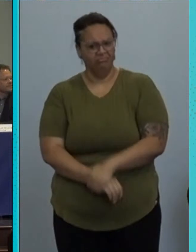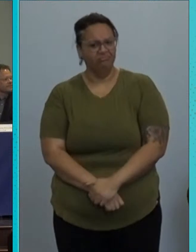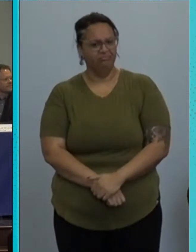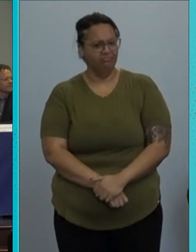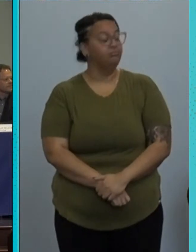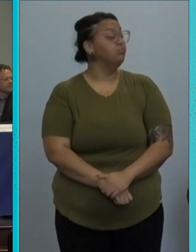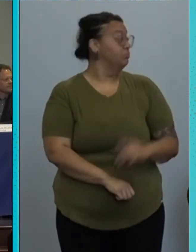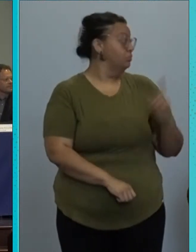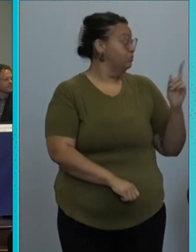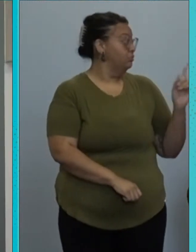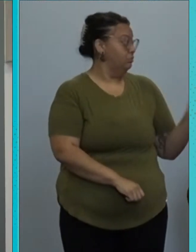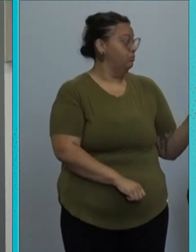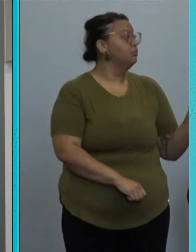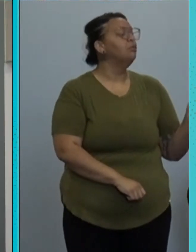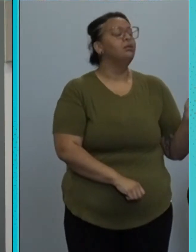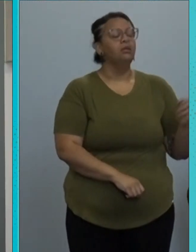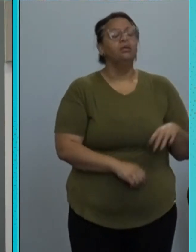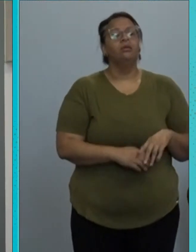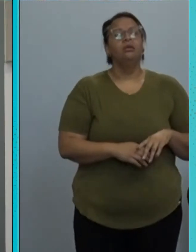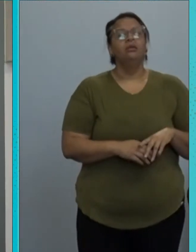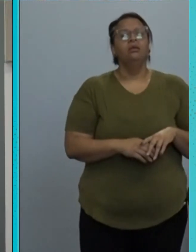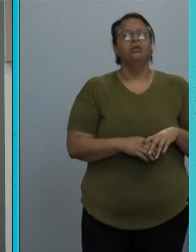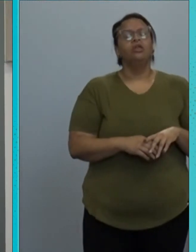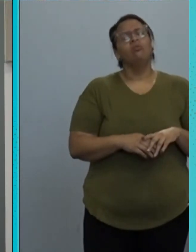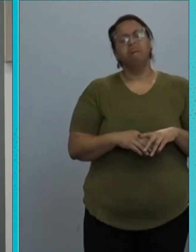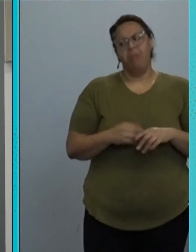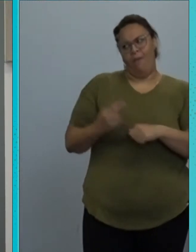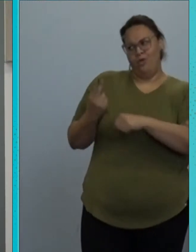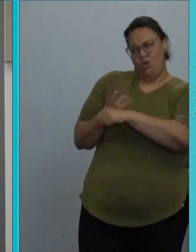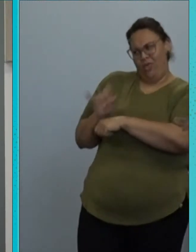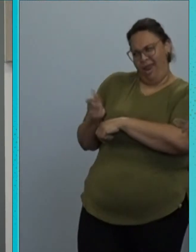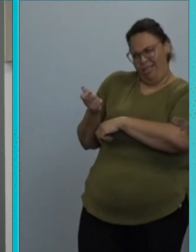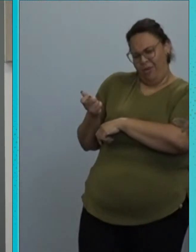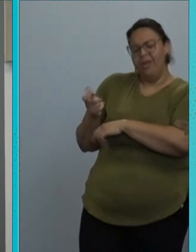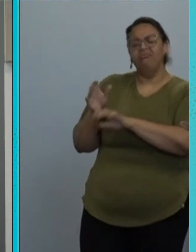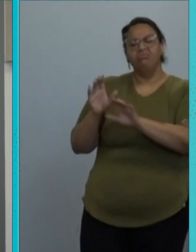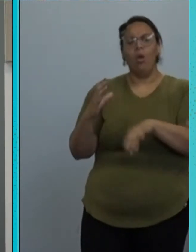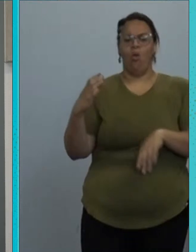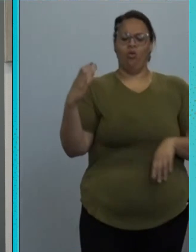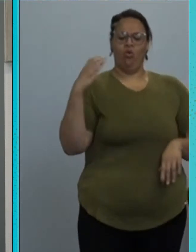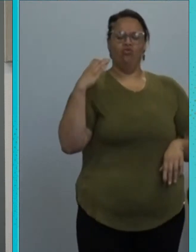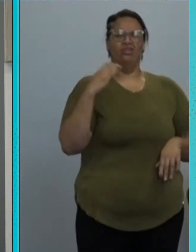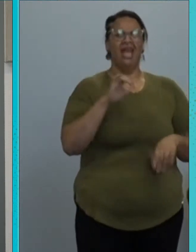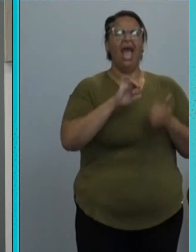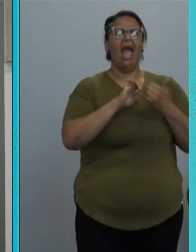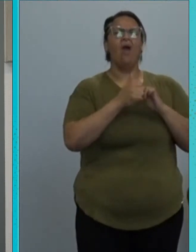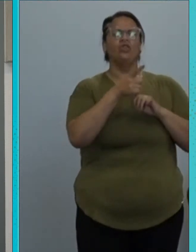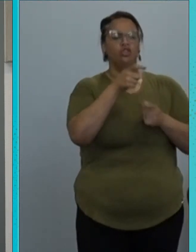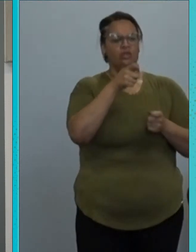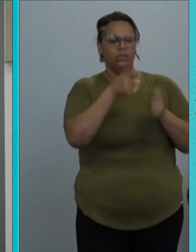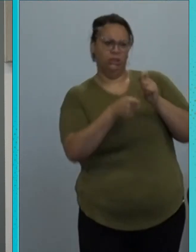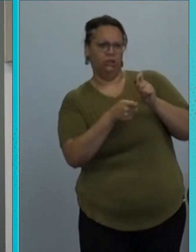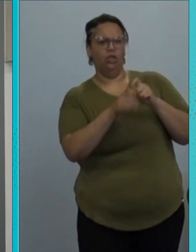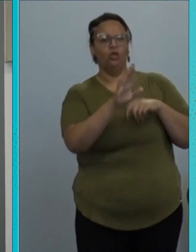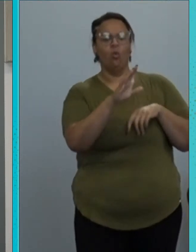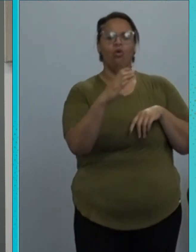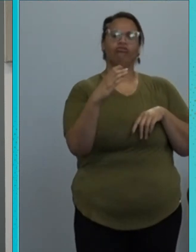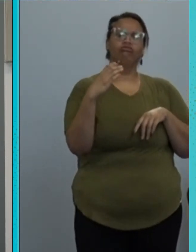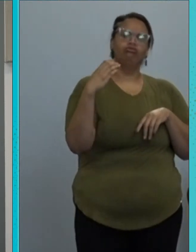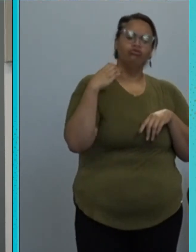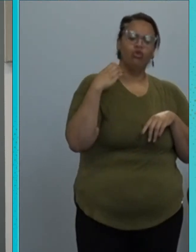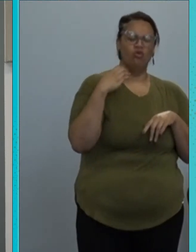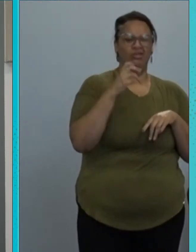So going off of that a little bit, coaches, how did you adapt your coaching style to leverage the strength,